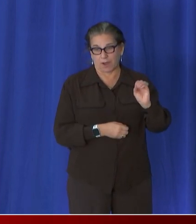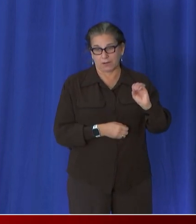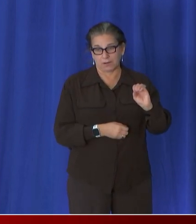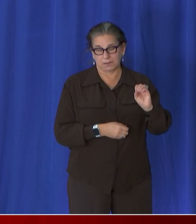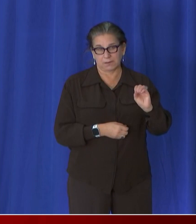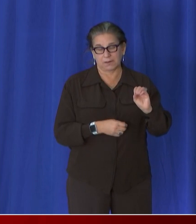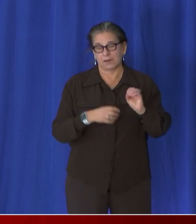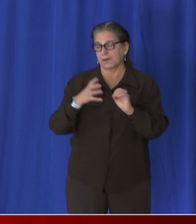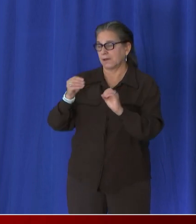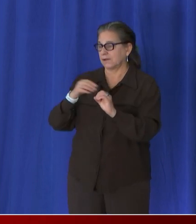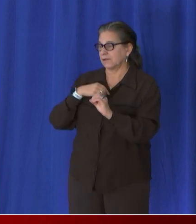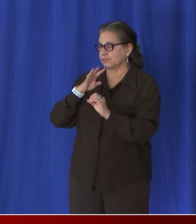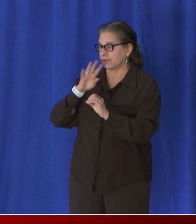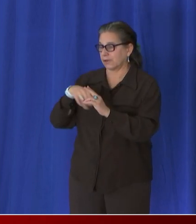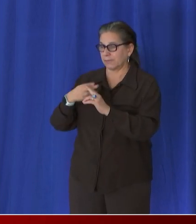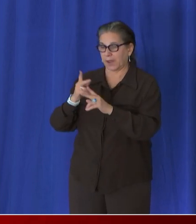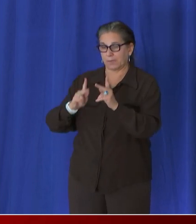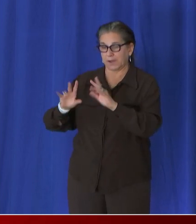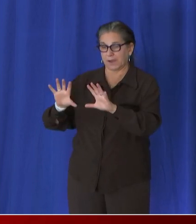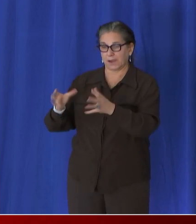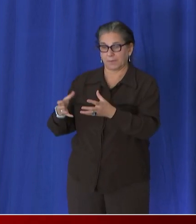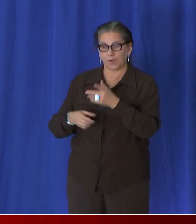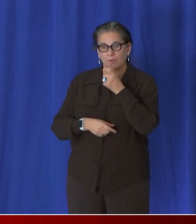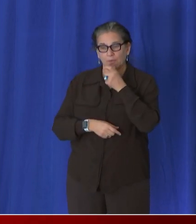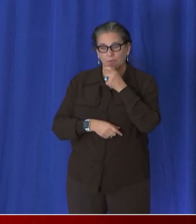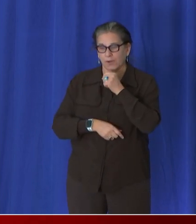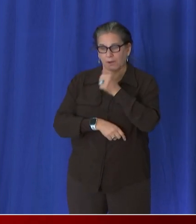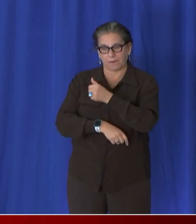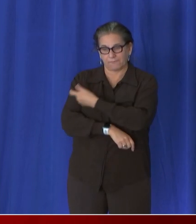data about where we're seeing the case spread in those demographics.